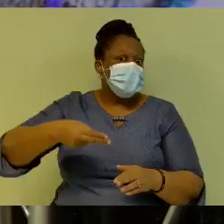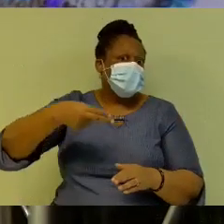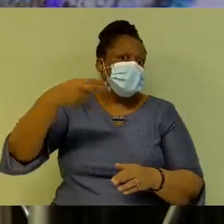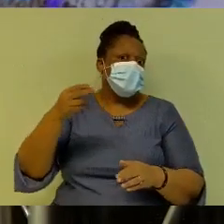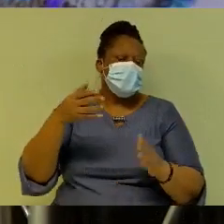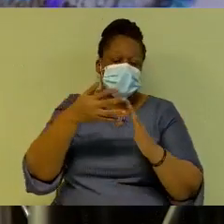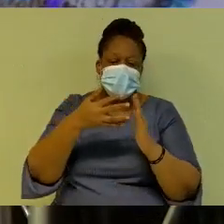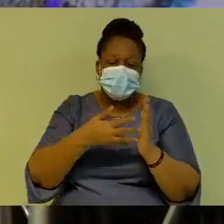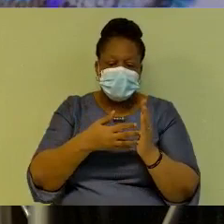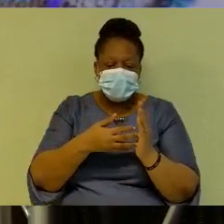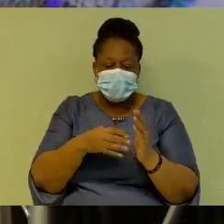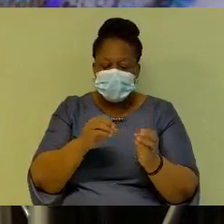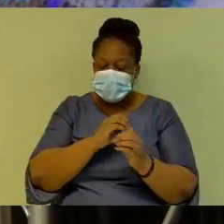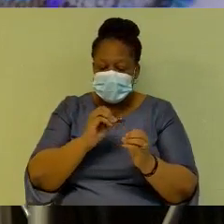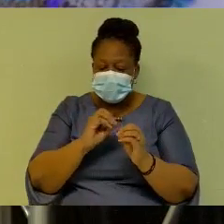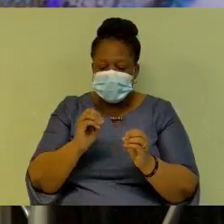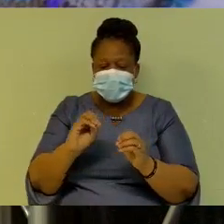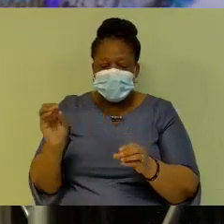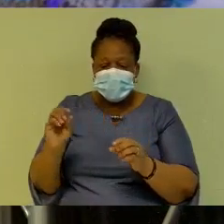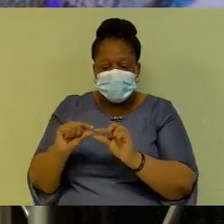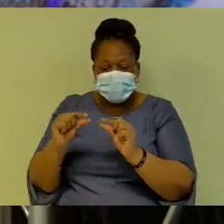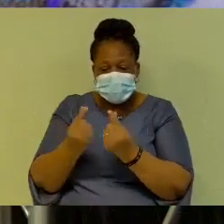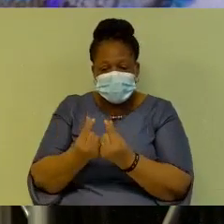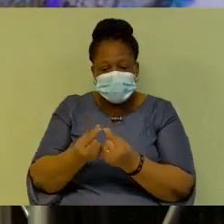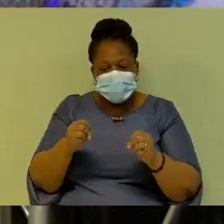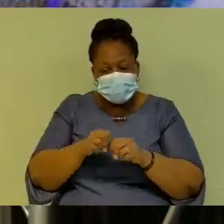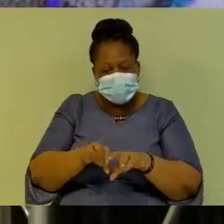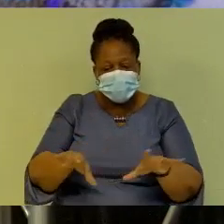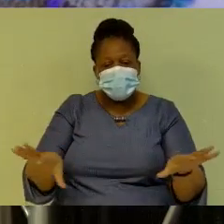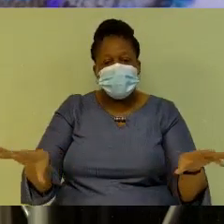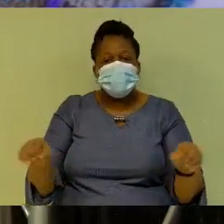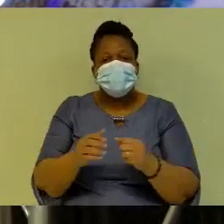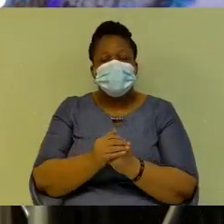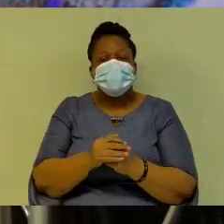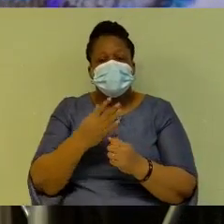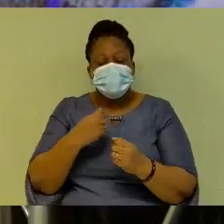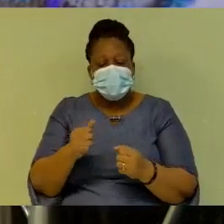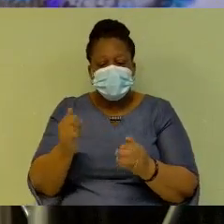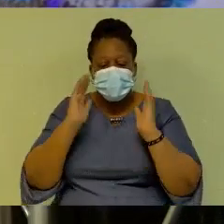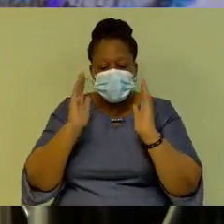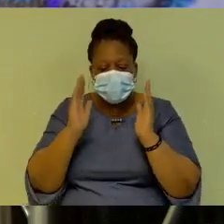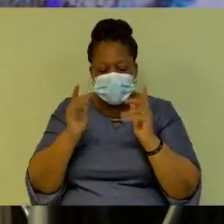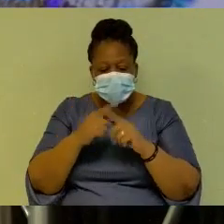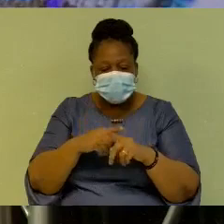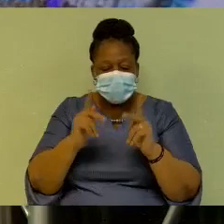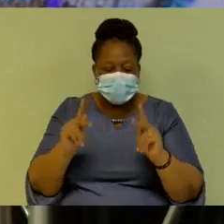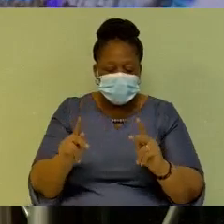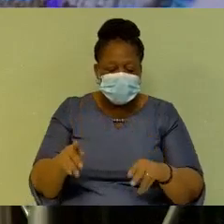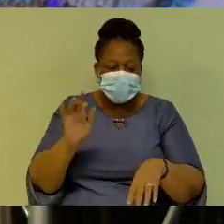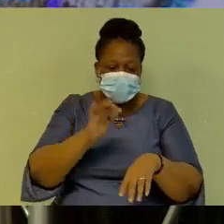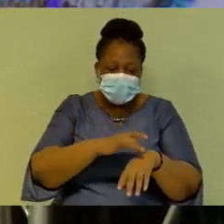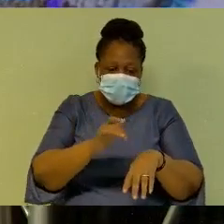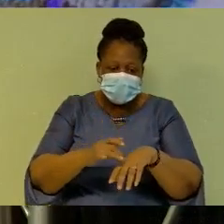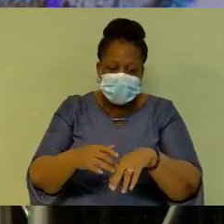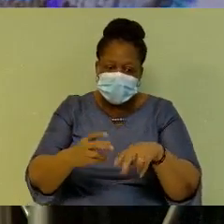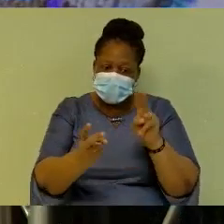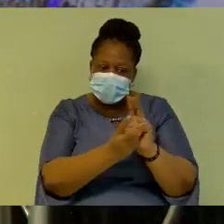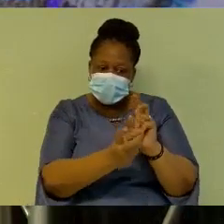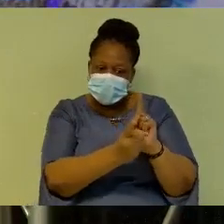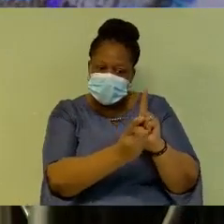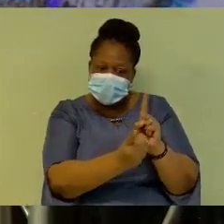community spread of the virus, close vigilance in terms of contact tracing and quarantine, and no need for